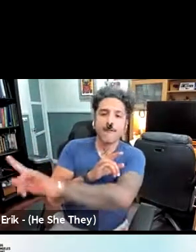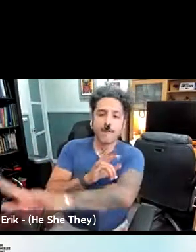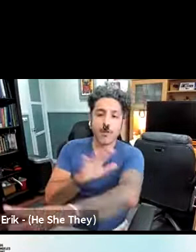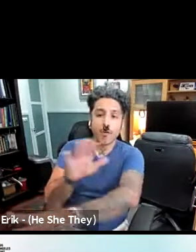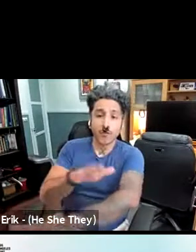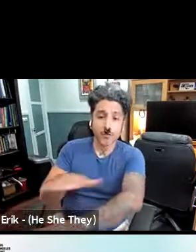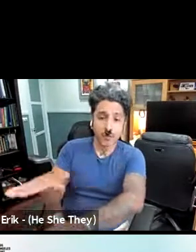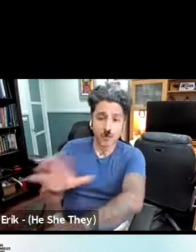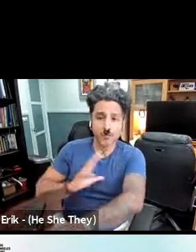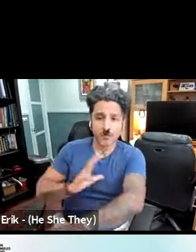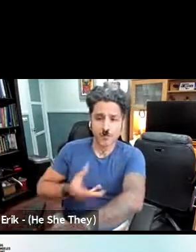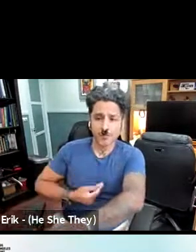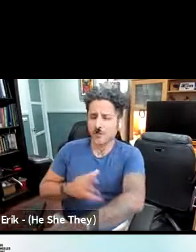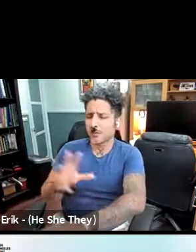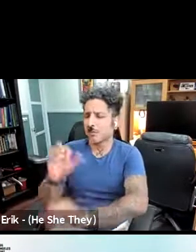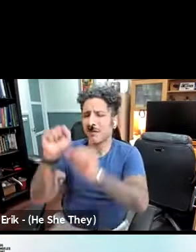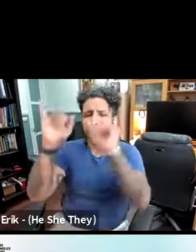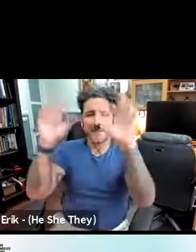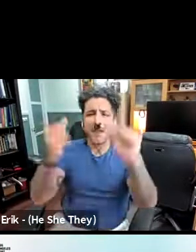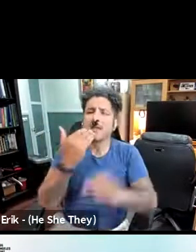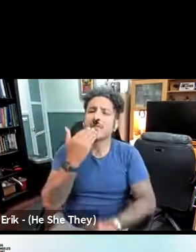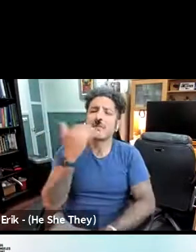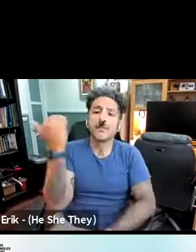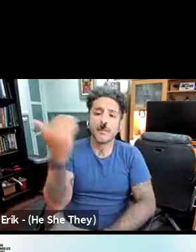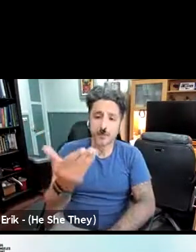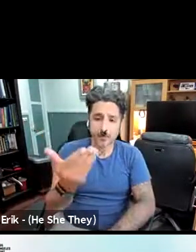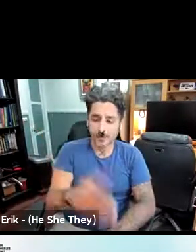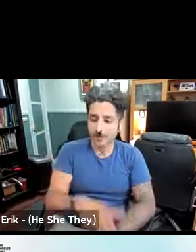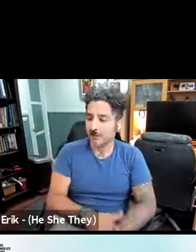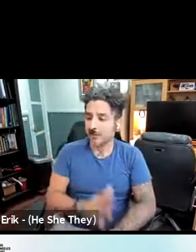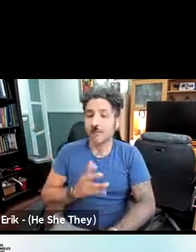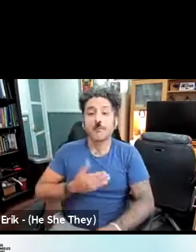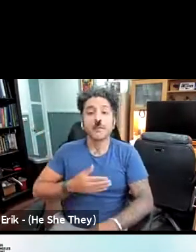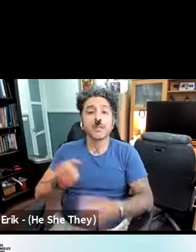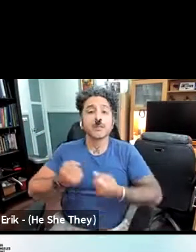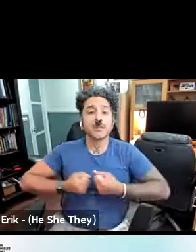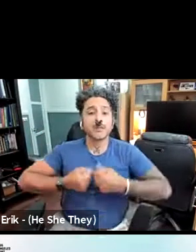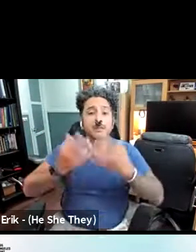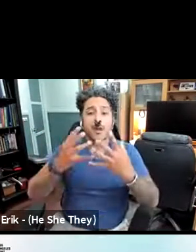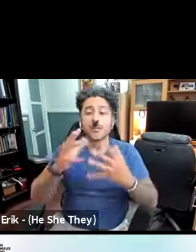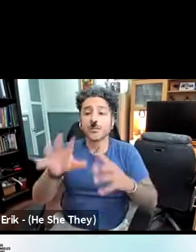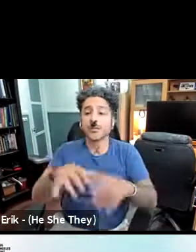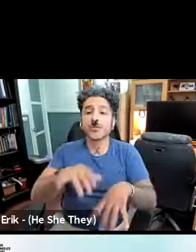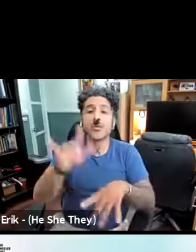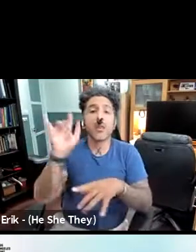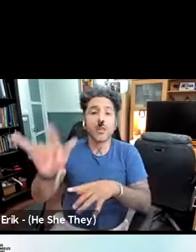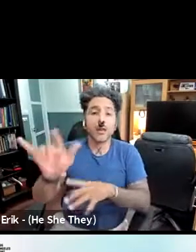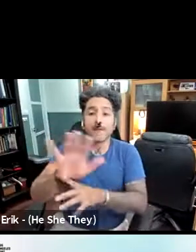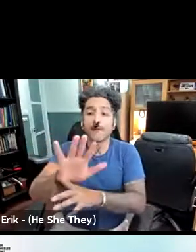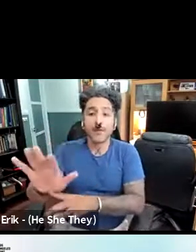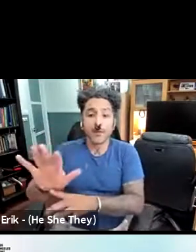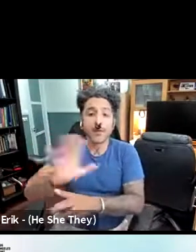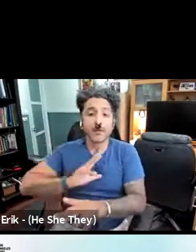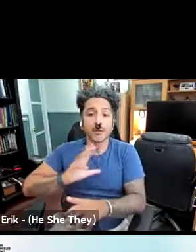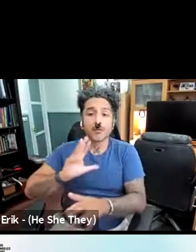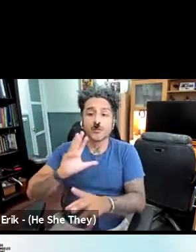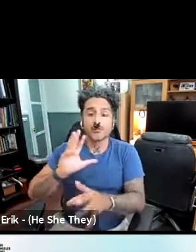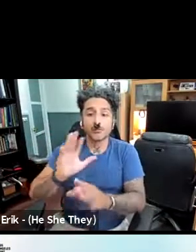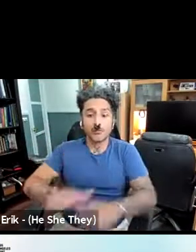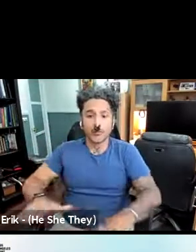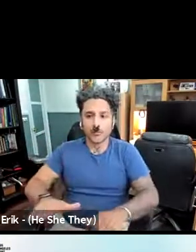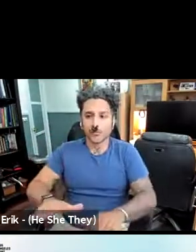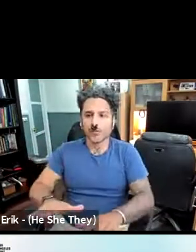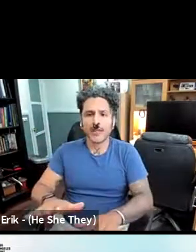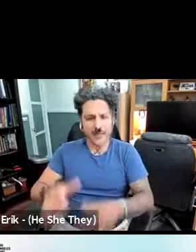child. You're doing amazing. Thank you. And please inspire people to love their children and fearlessly advocate and tell them